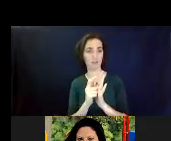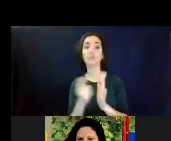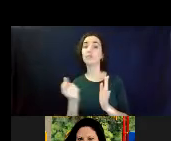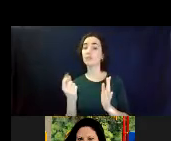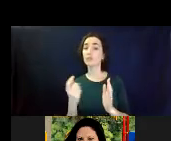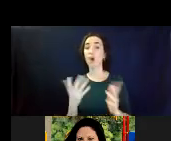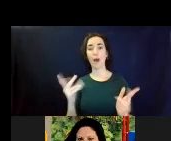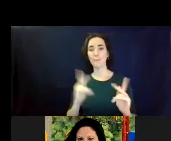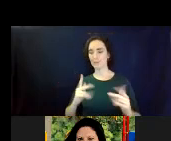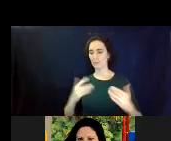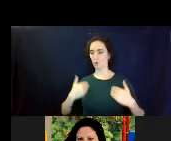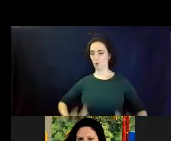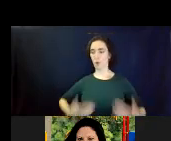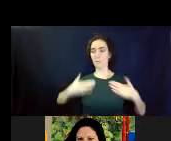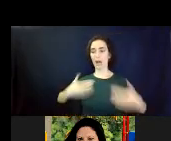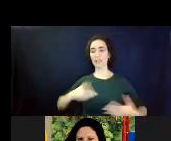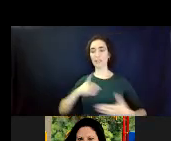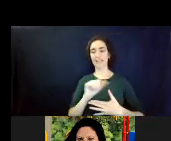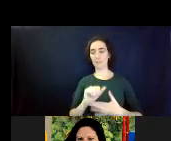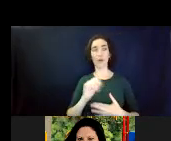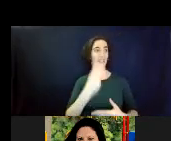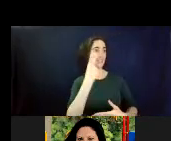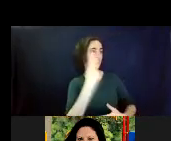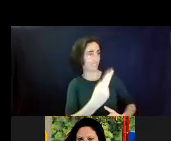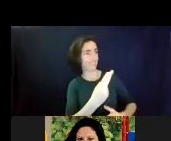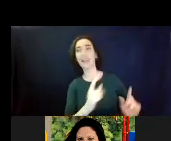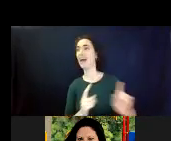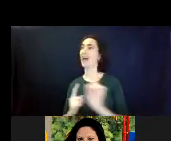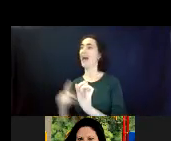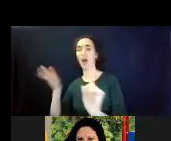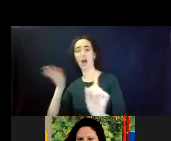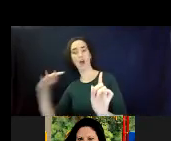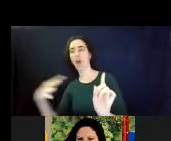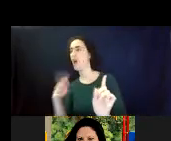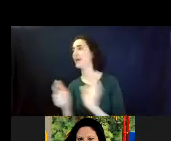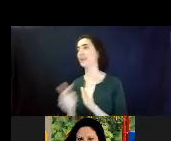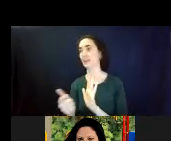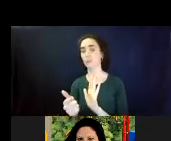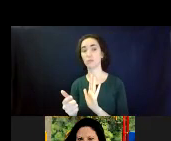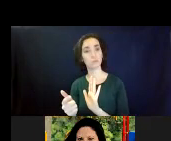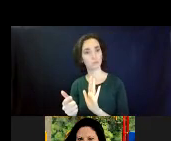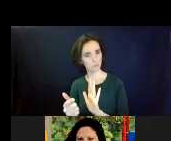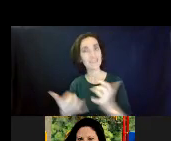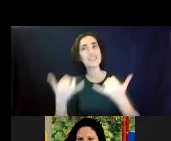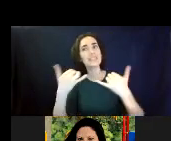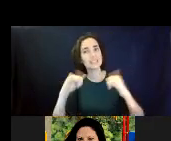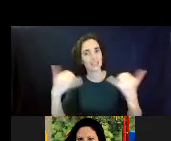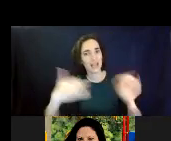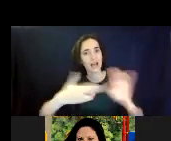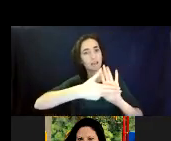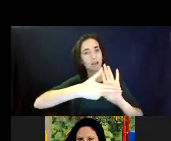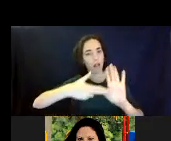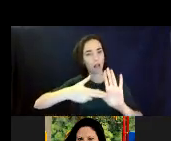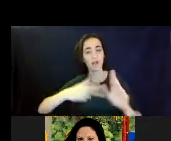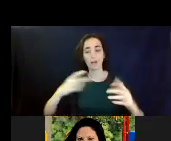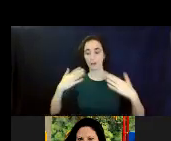for visibly disabled people to be seen in public. And we can still see that there is stigma in being visibly